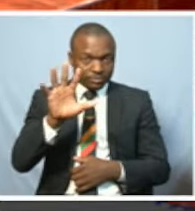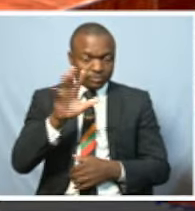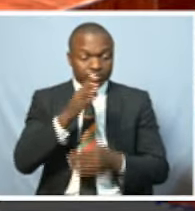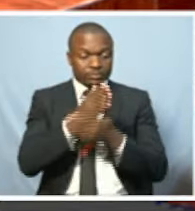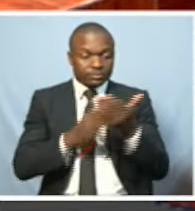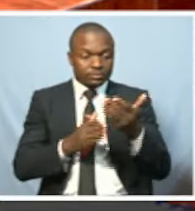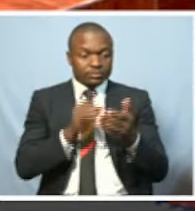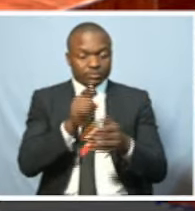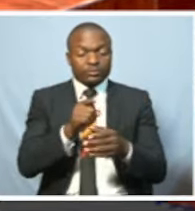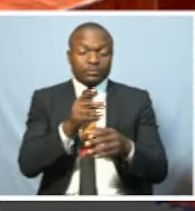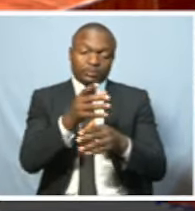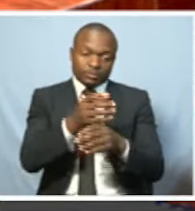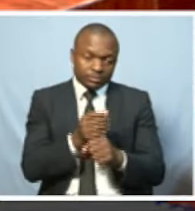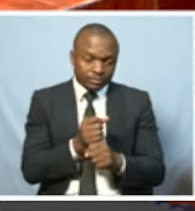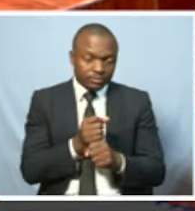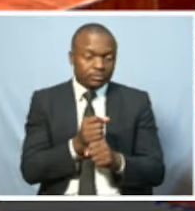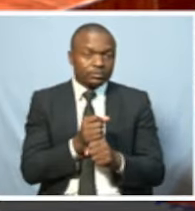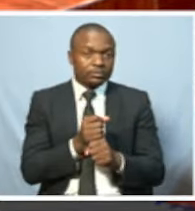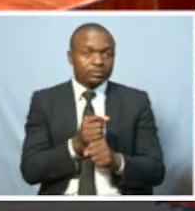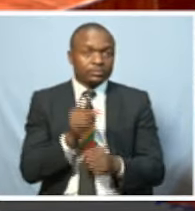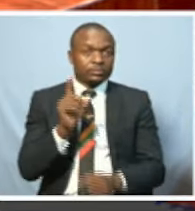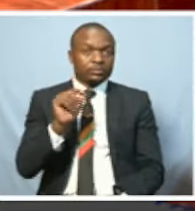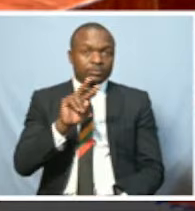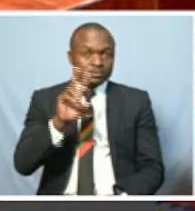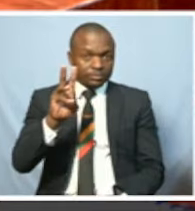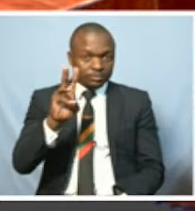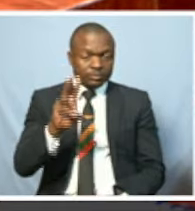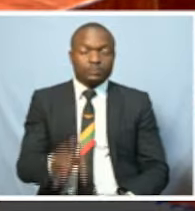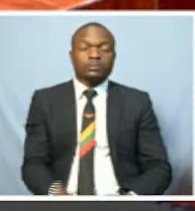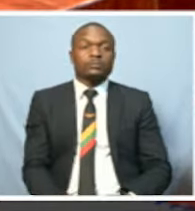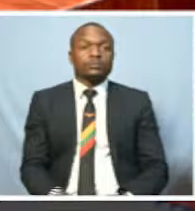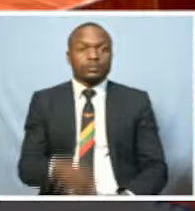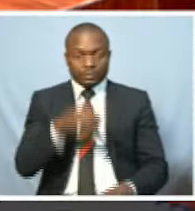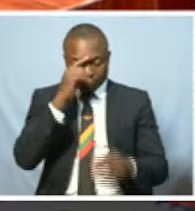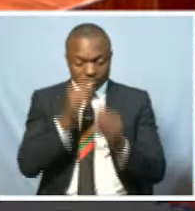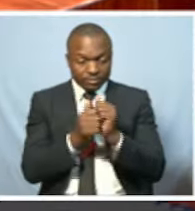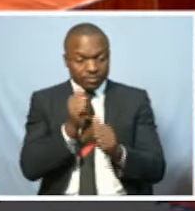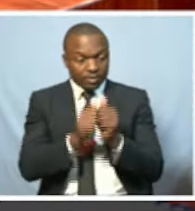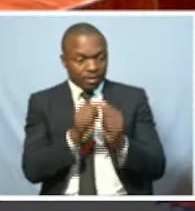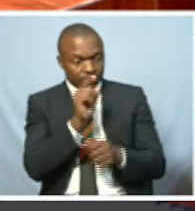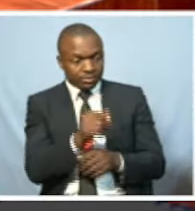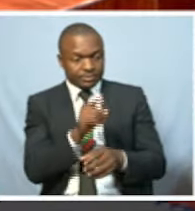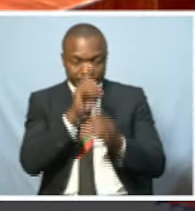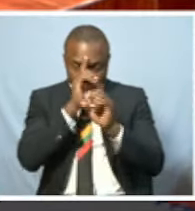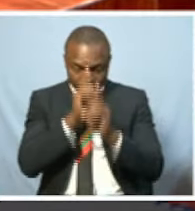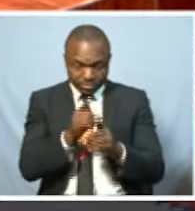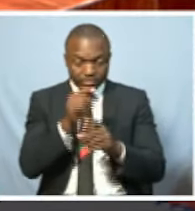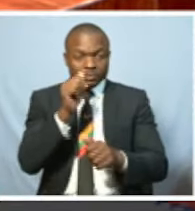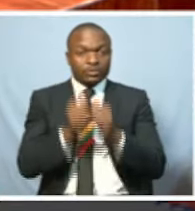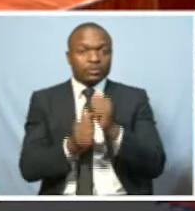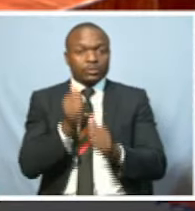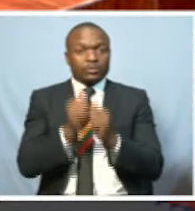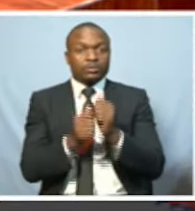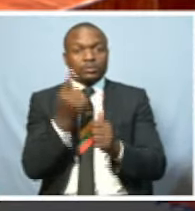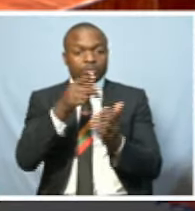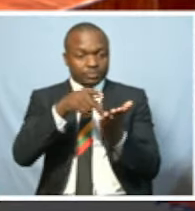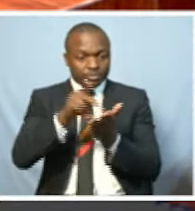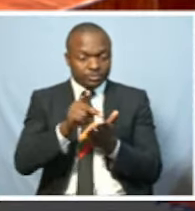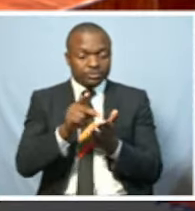have received in 2026. Because it is you who decide which ones to pay using the